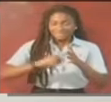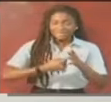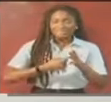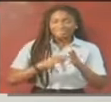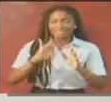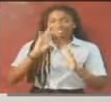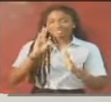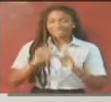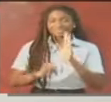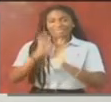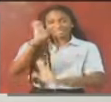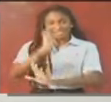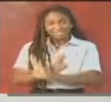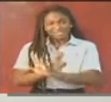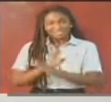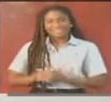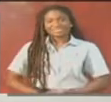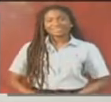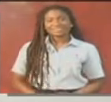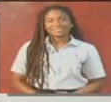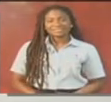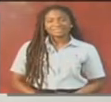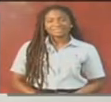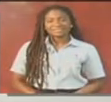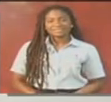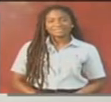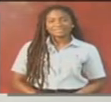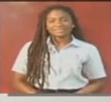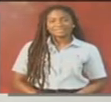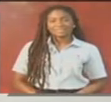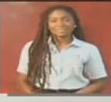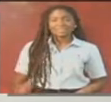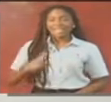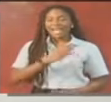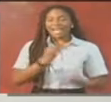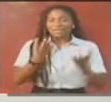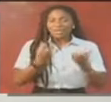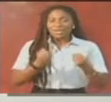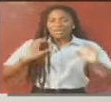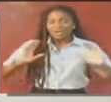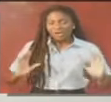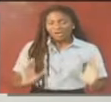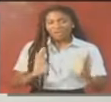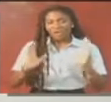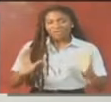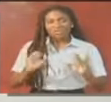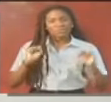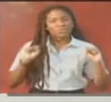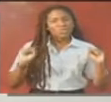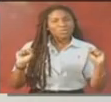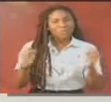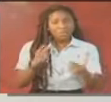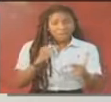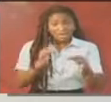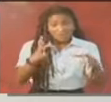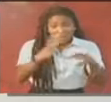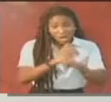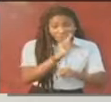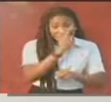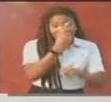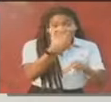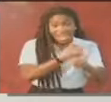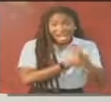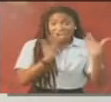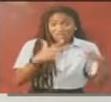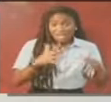vaccination event, that vaccination process. And we do want to encourage all those who would have received their first dose to